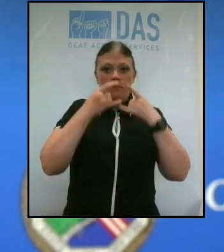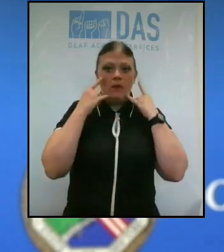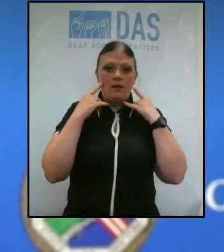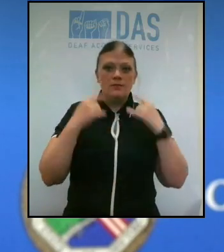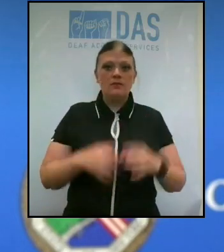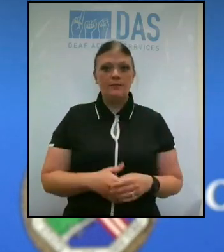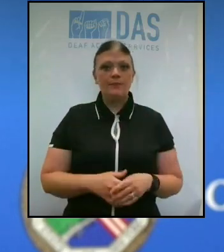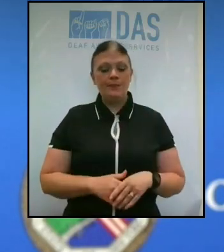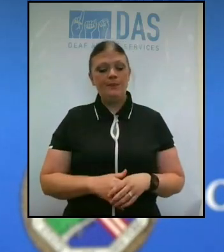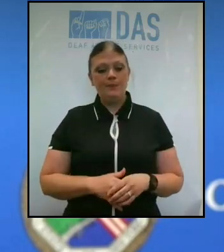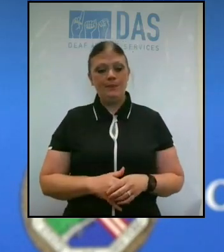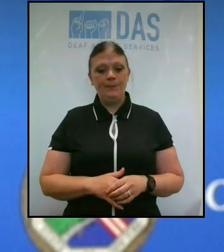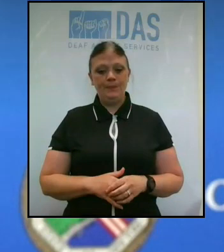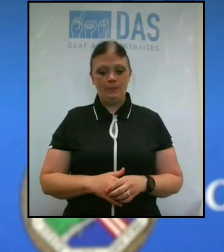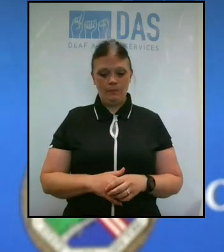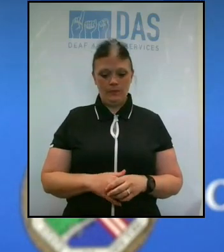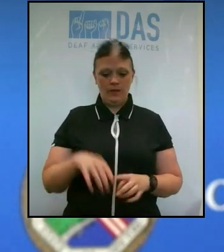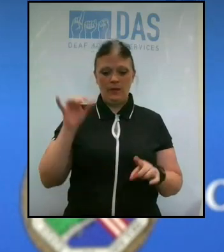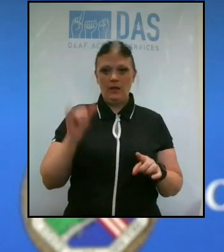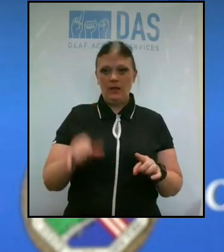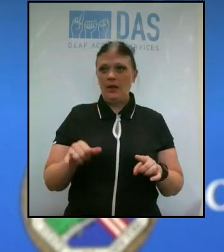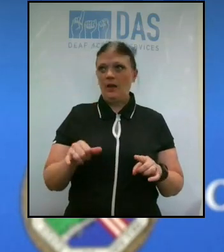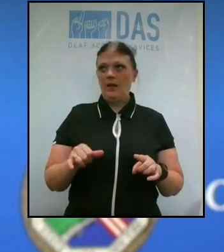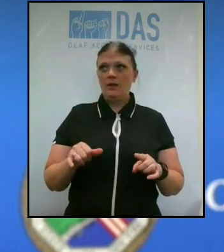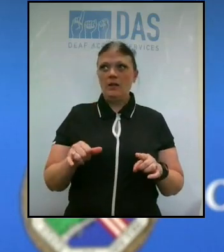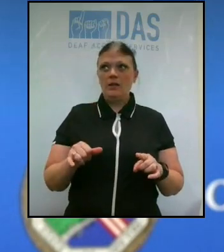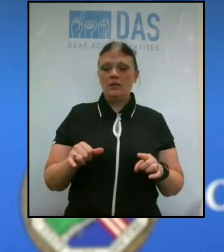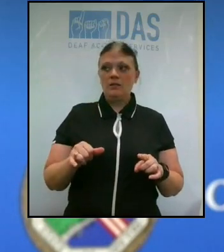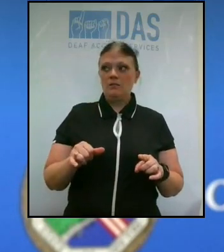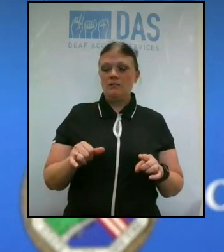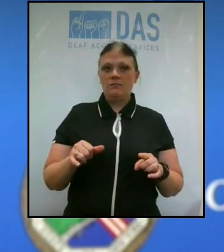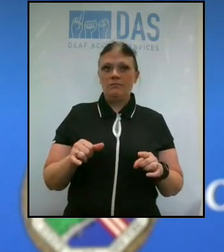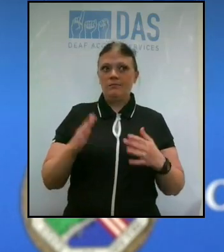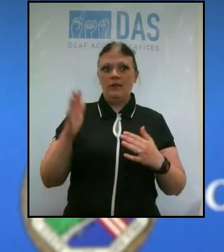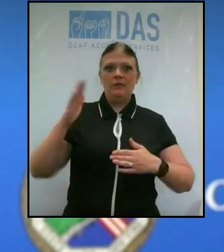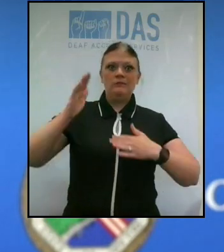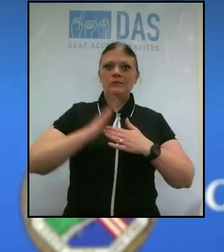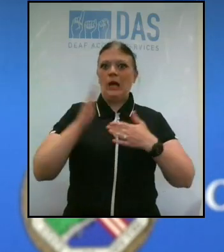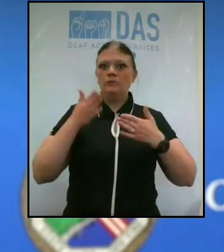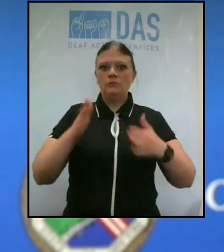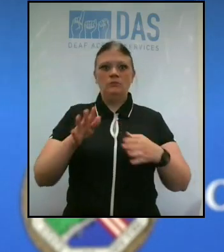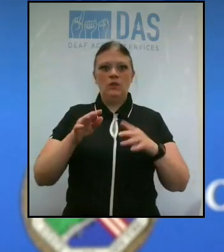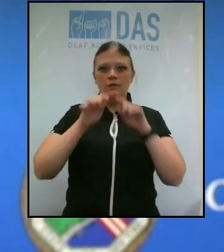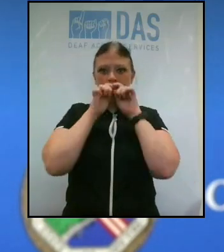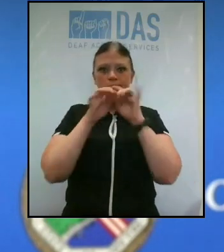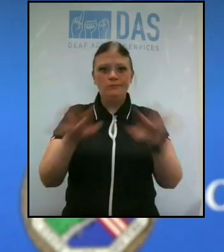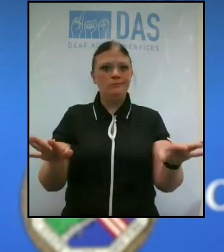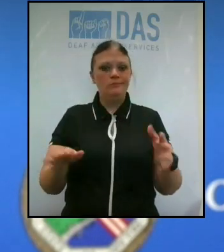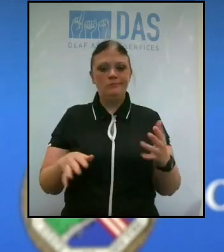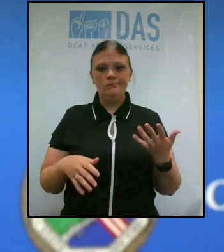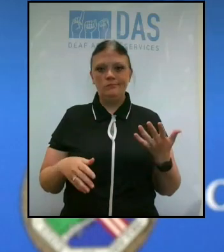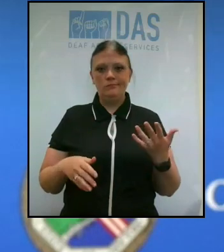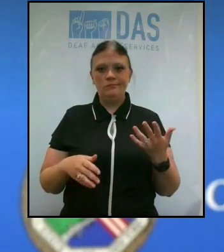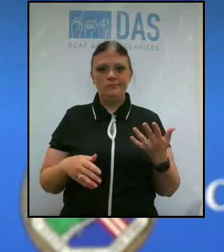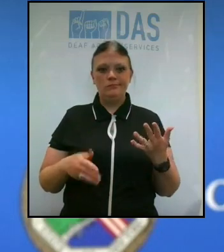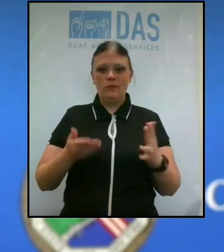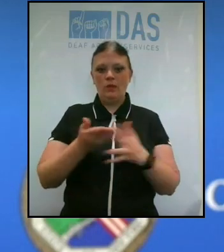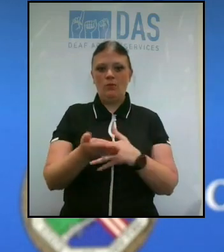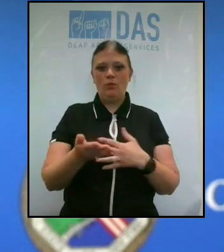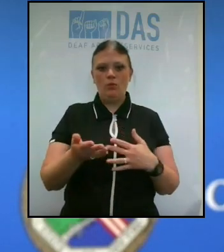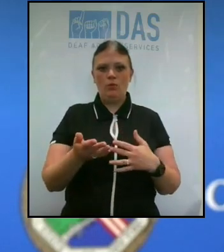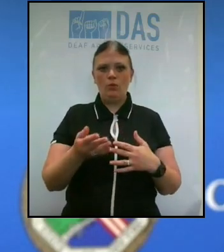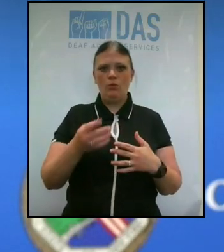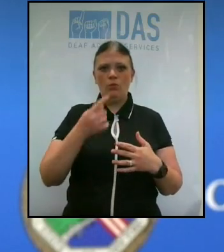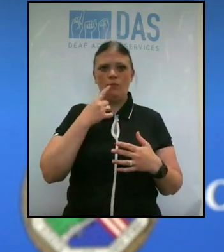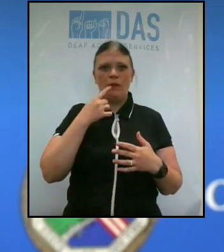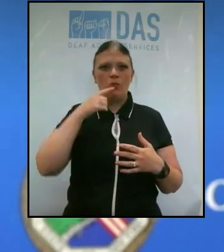mask, because that is the greatest method of transmission, is through the disbursement of what comes